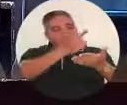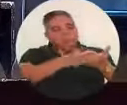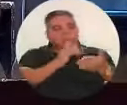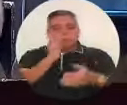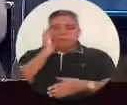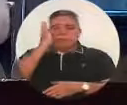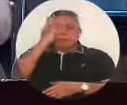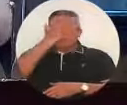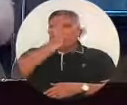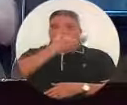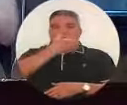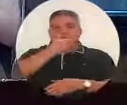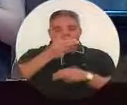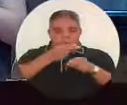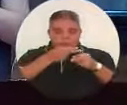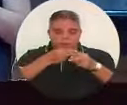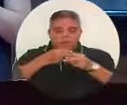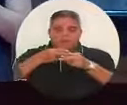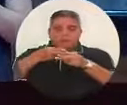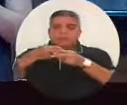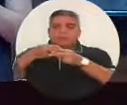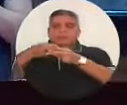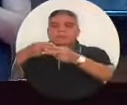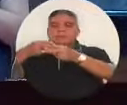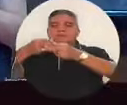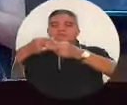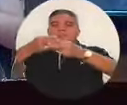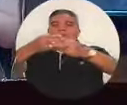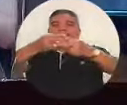Jesus, what a beautiful